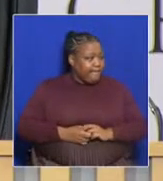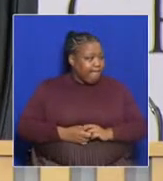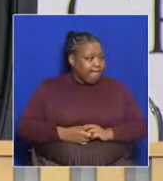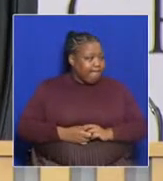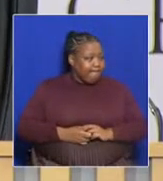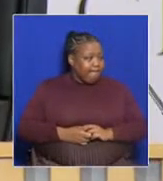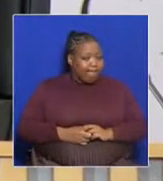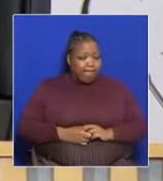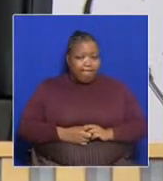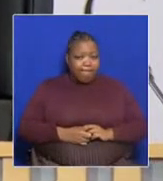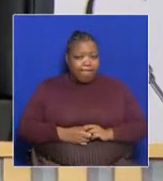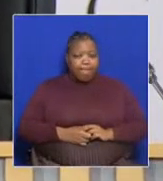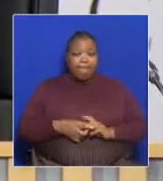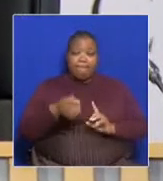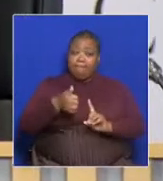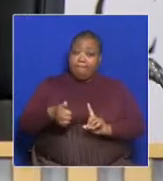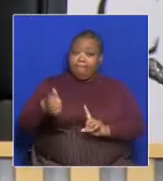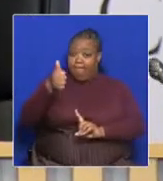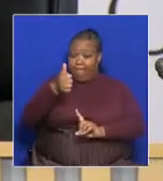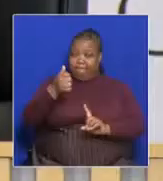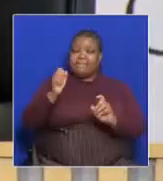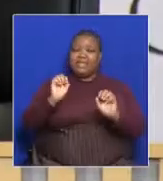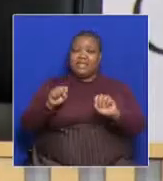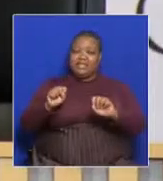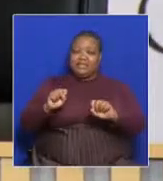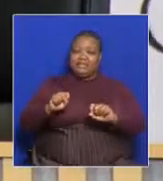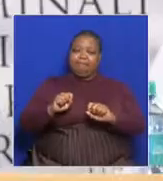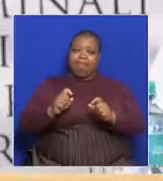Colonel, are we? Yes, Okay. Commissioner, yes. Now,